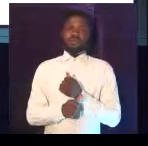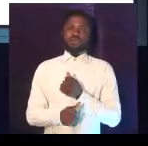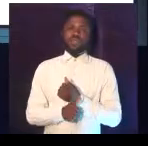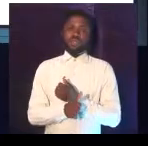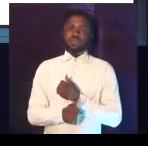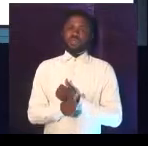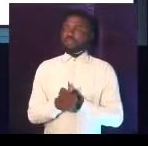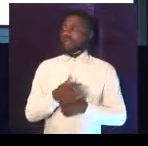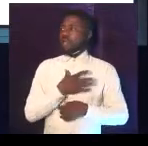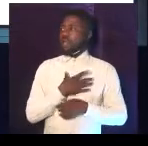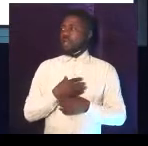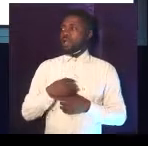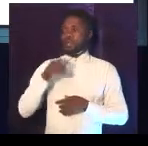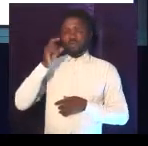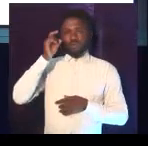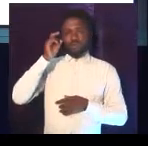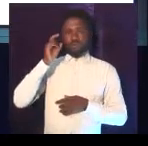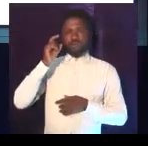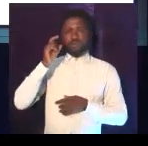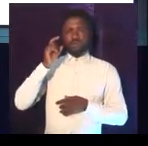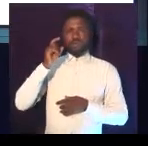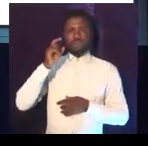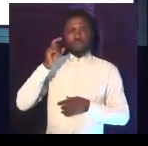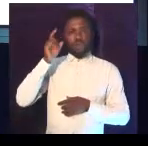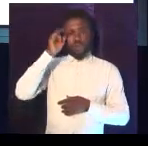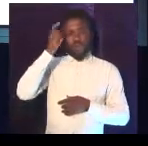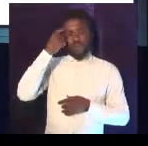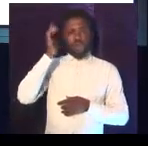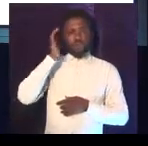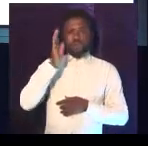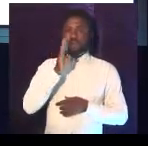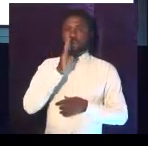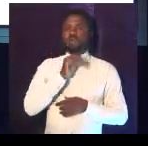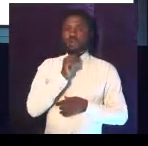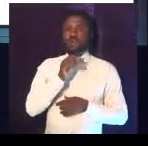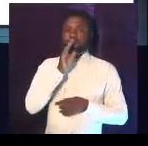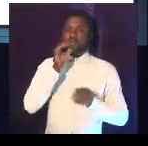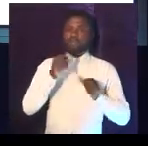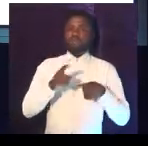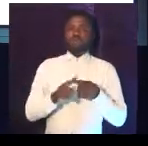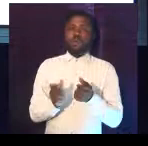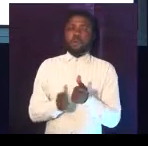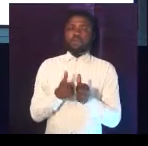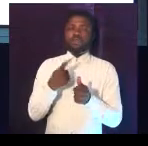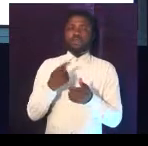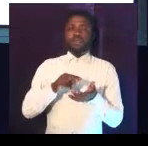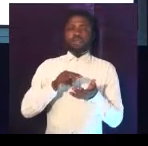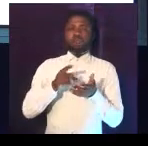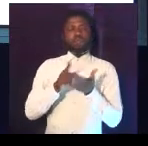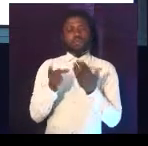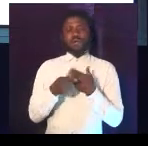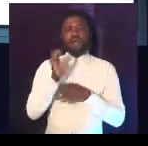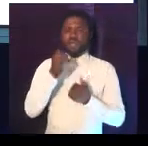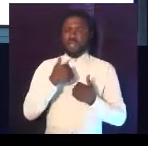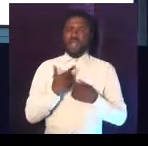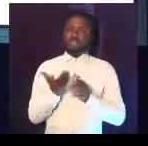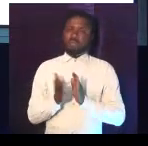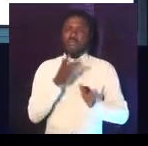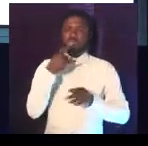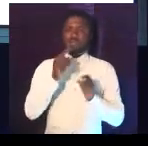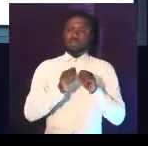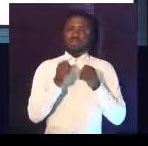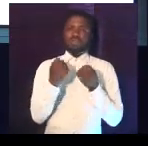danger. And the government will be unable to pursue the programs it has planned